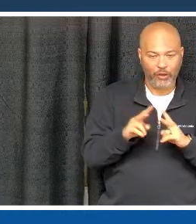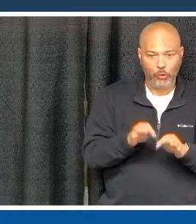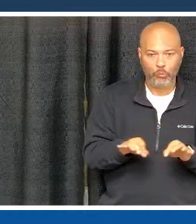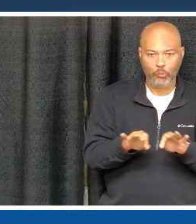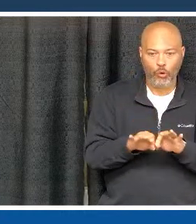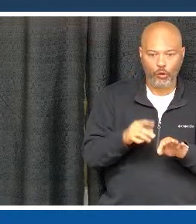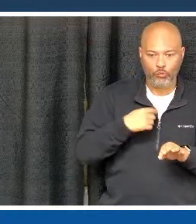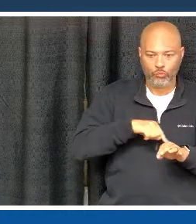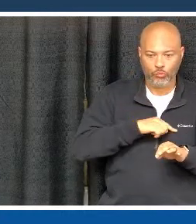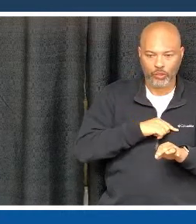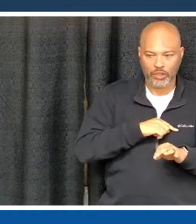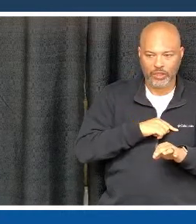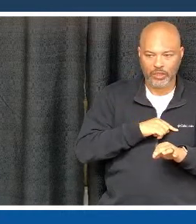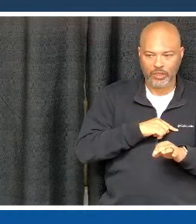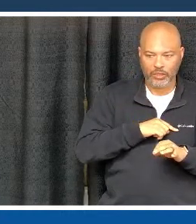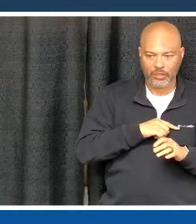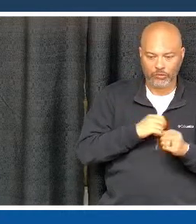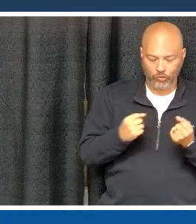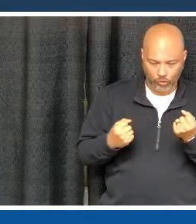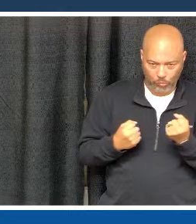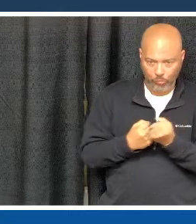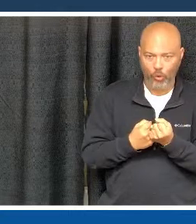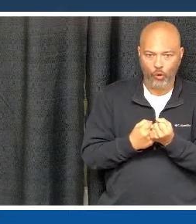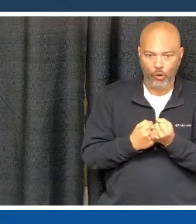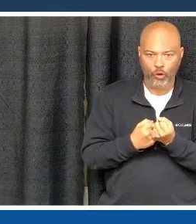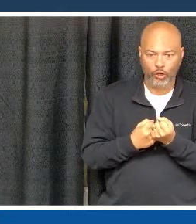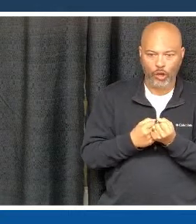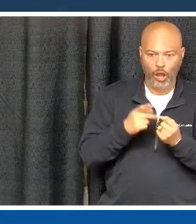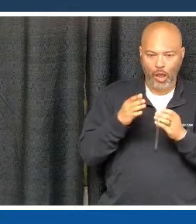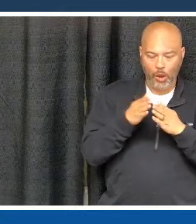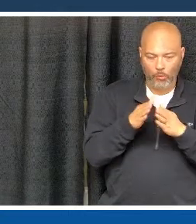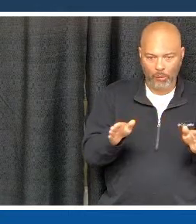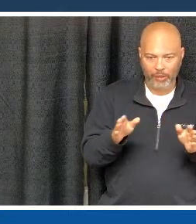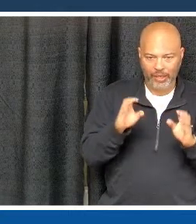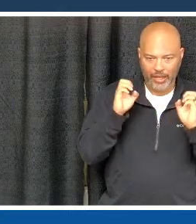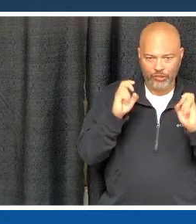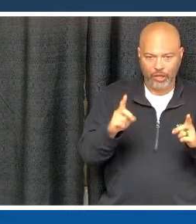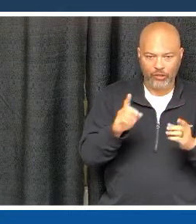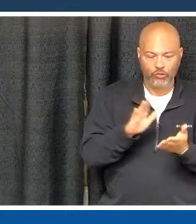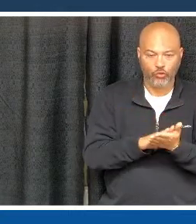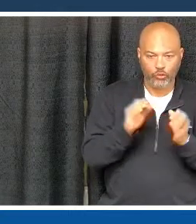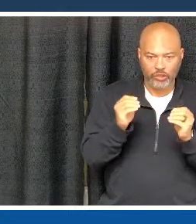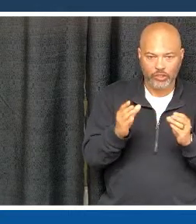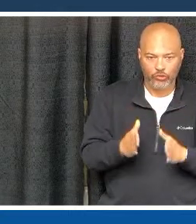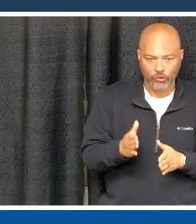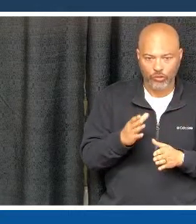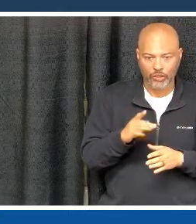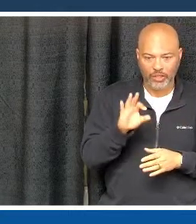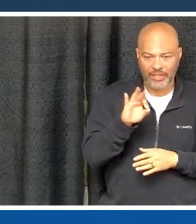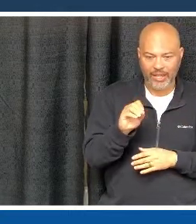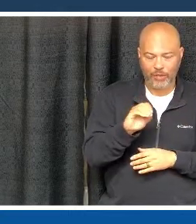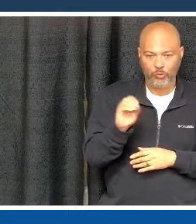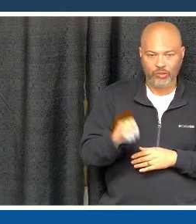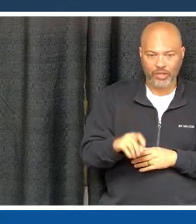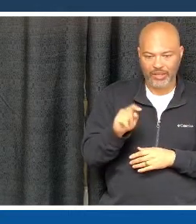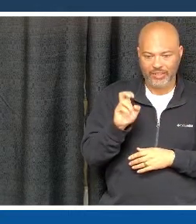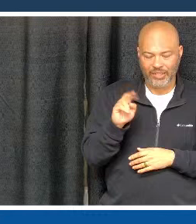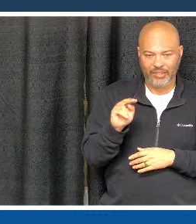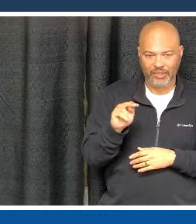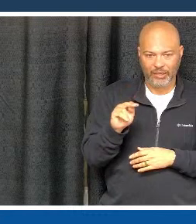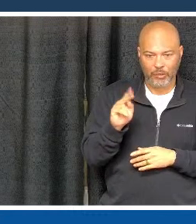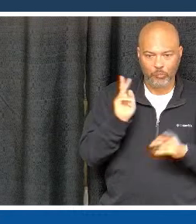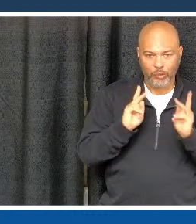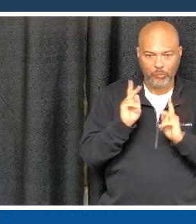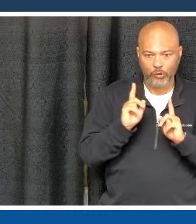that we stand together to support our public education, our school teachers. 90% of Tennessee